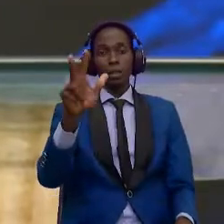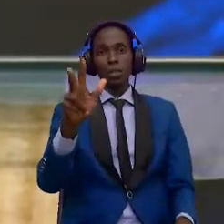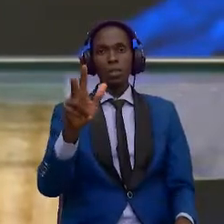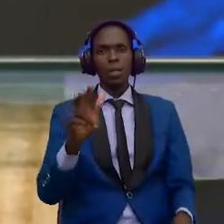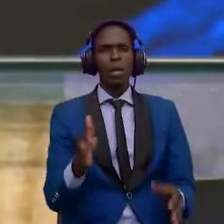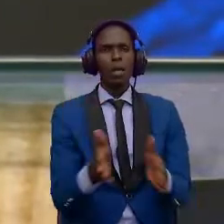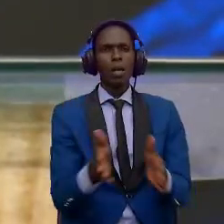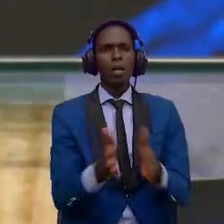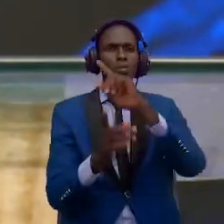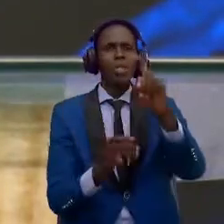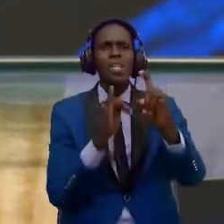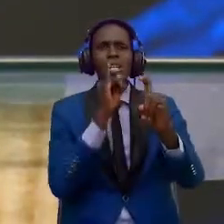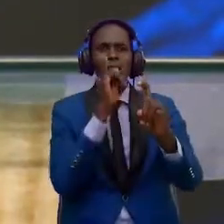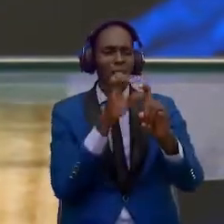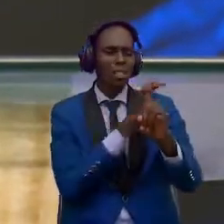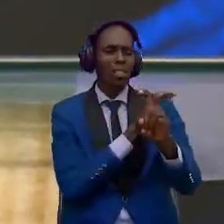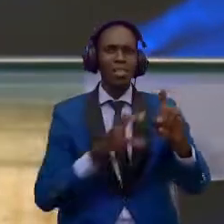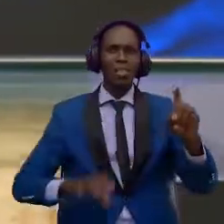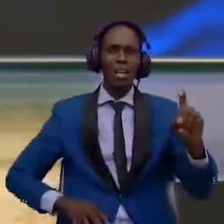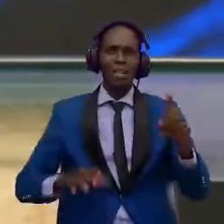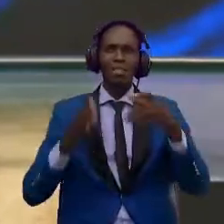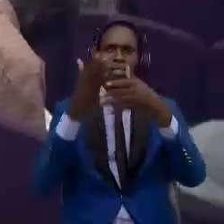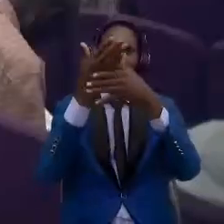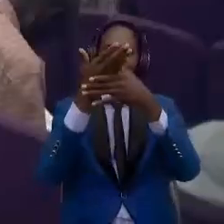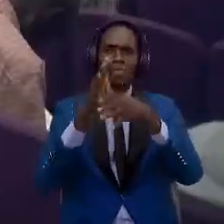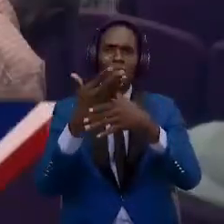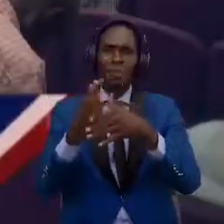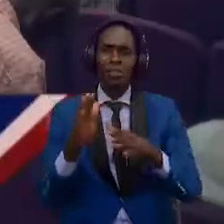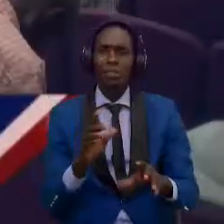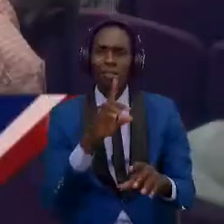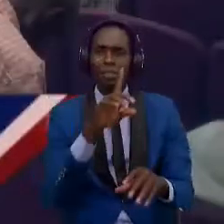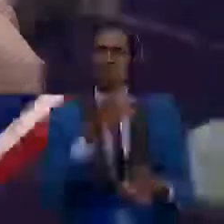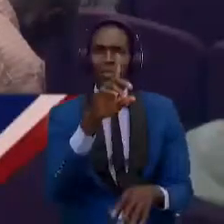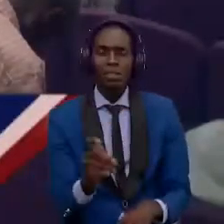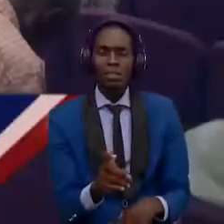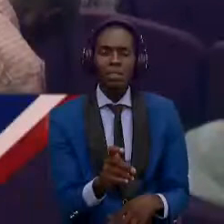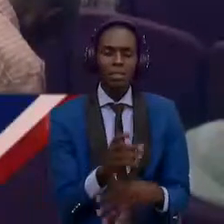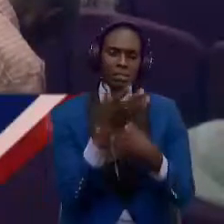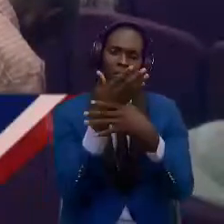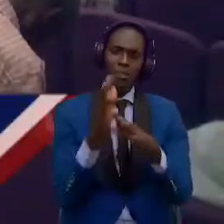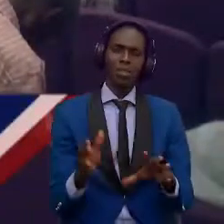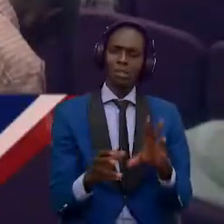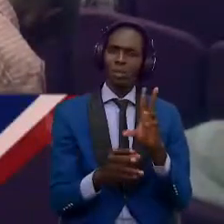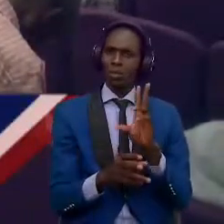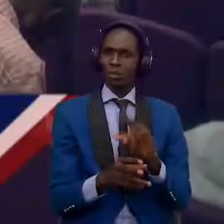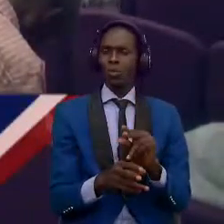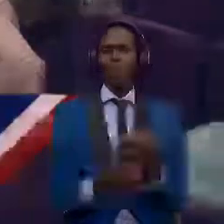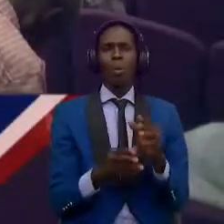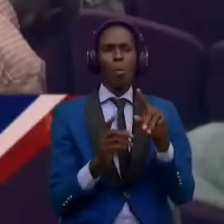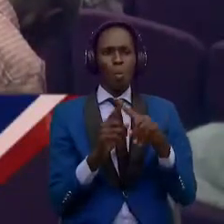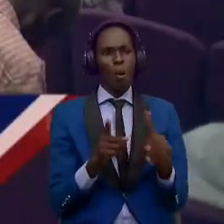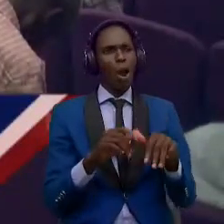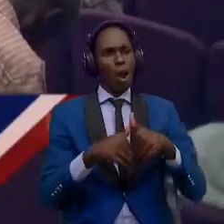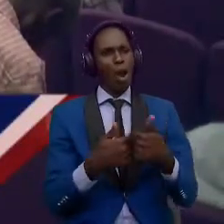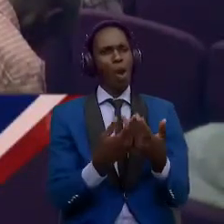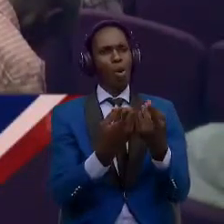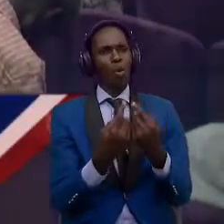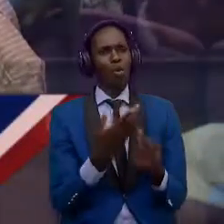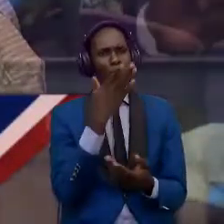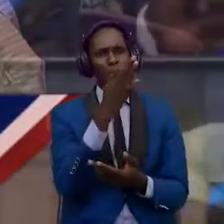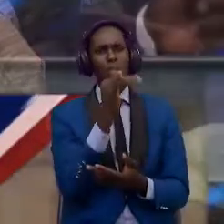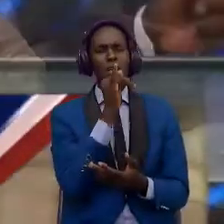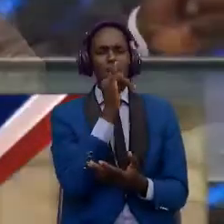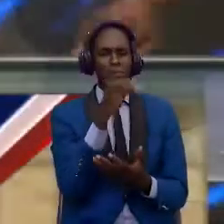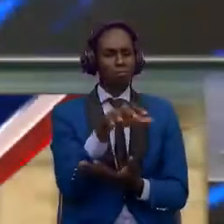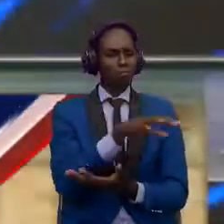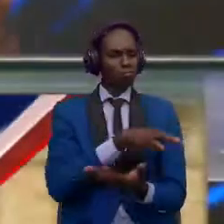divided? There was division in the church at Corinth on the personality of Paul and the